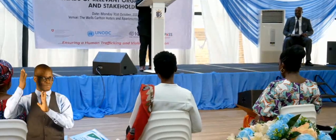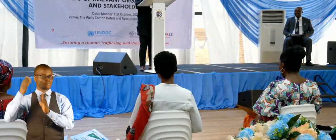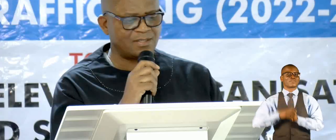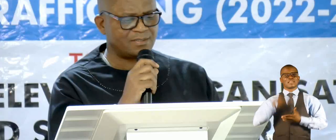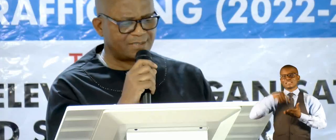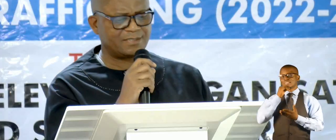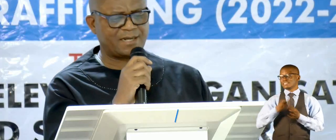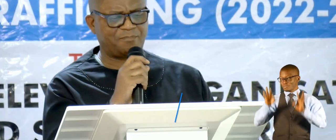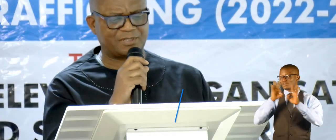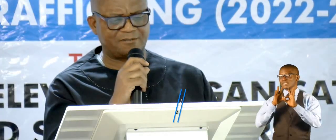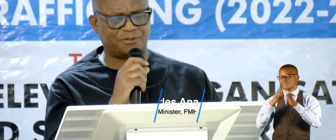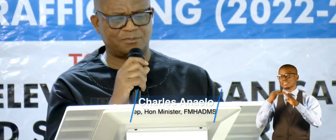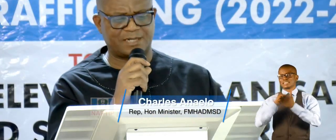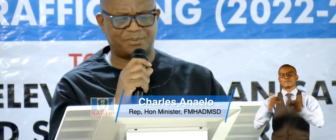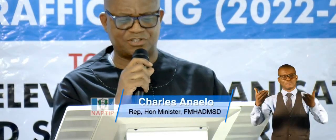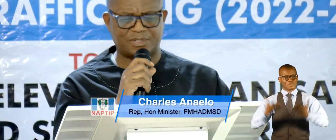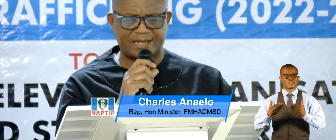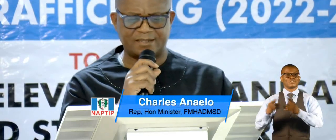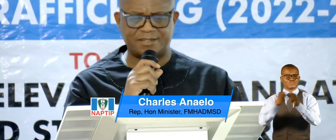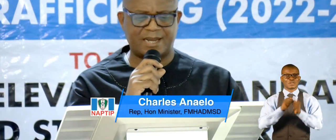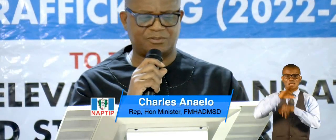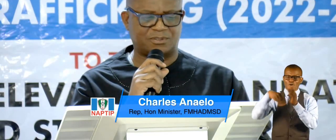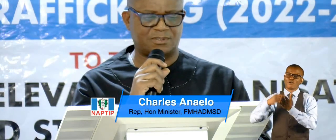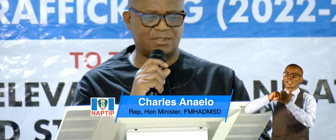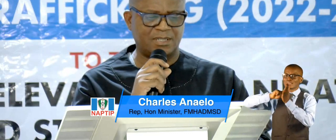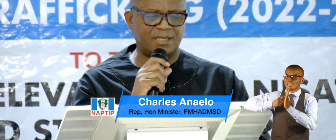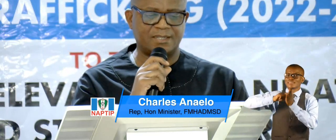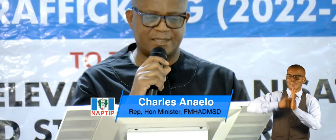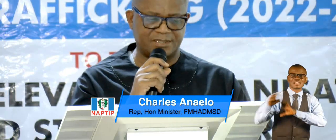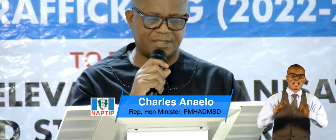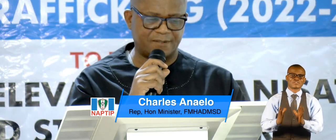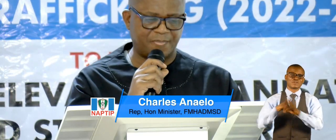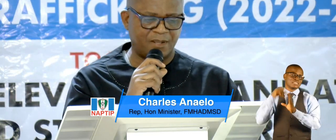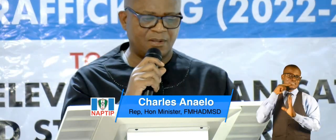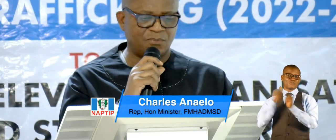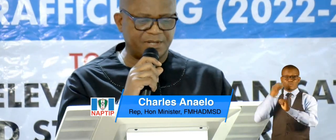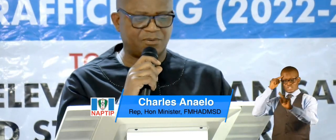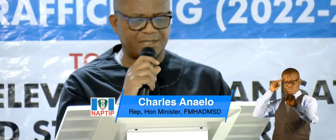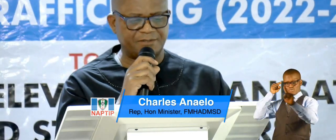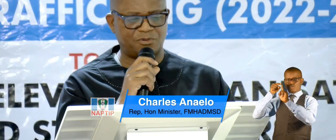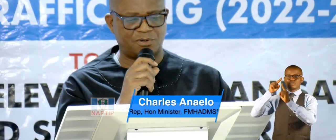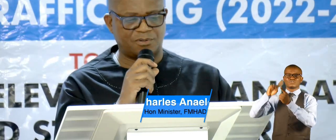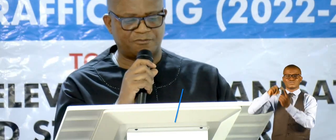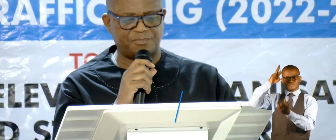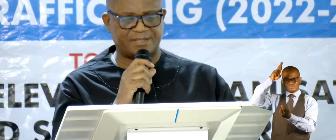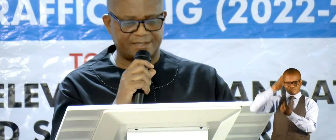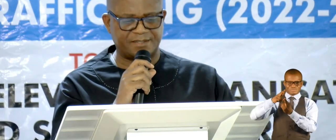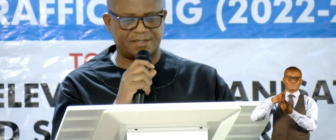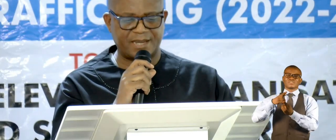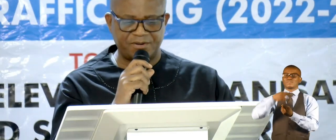address. This is an important forum that brings together key actors in Nigeria with the collective goal